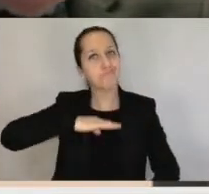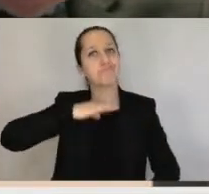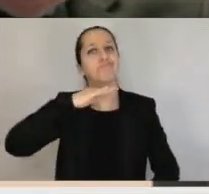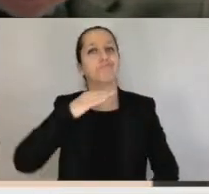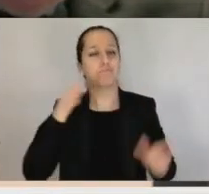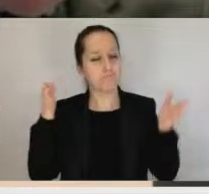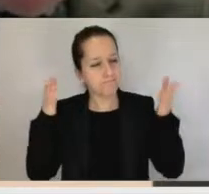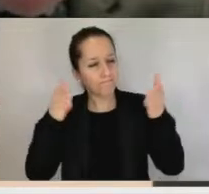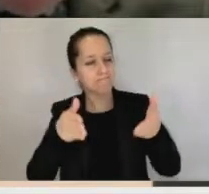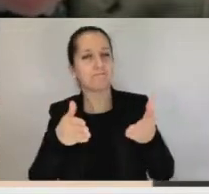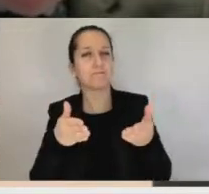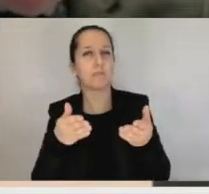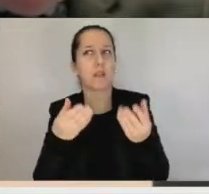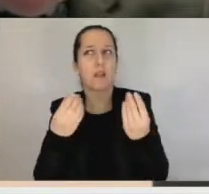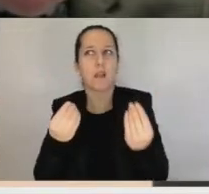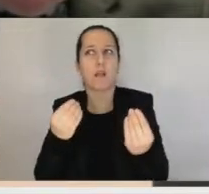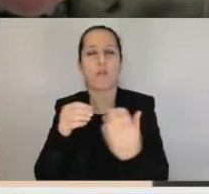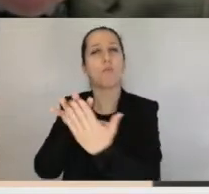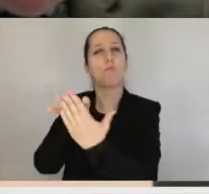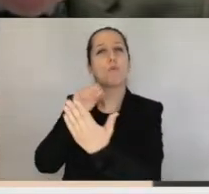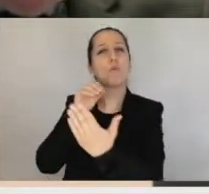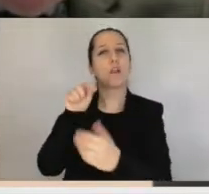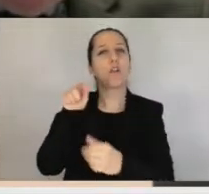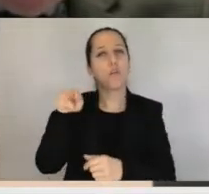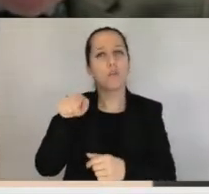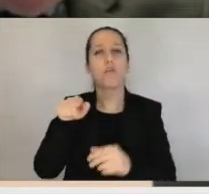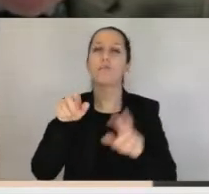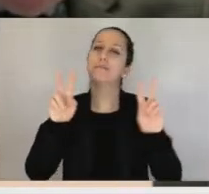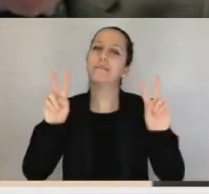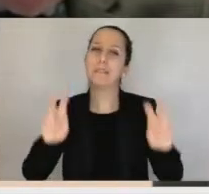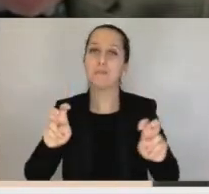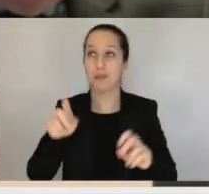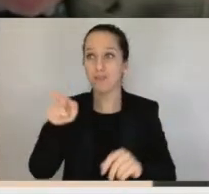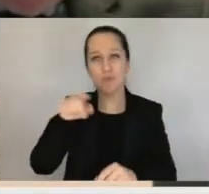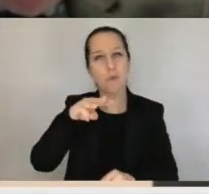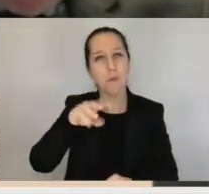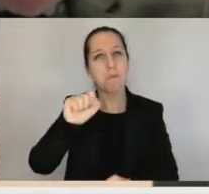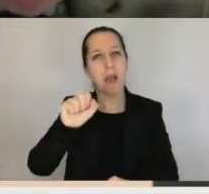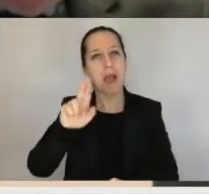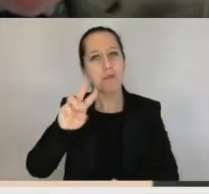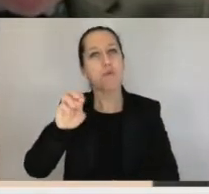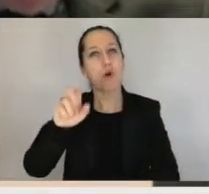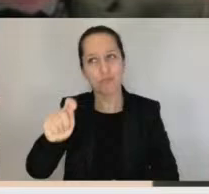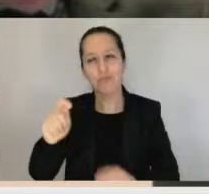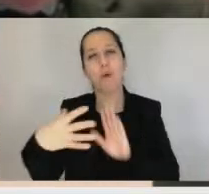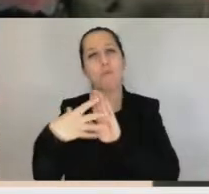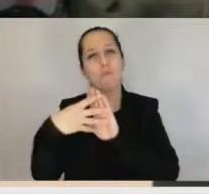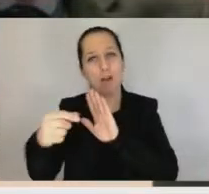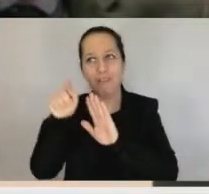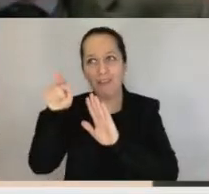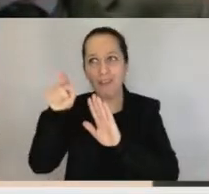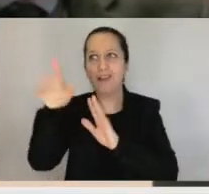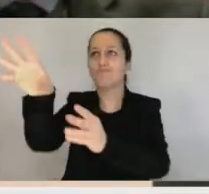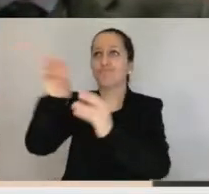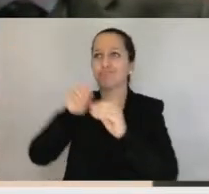validate silver economy as an innovative approach to address social determinant of health?